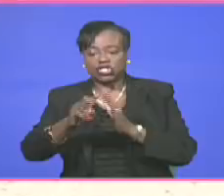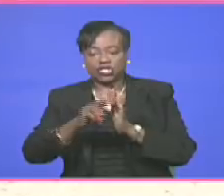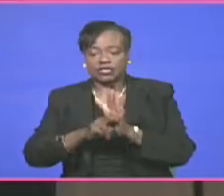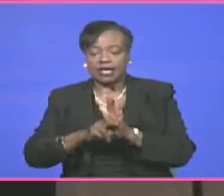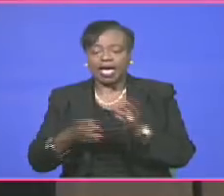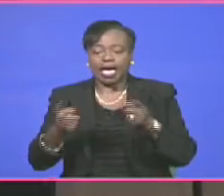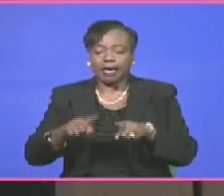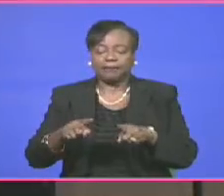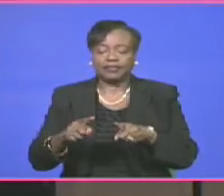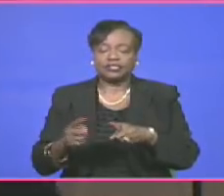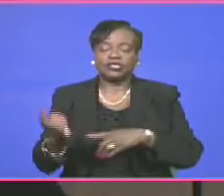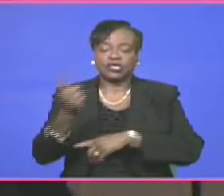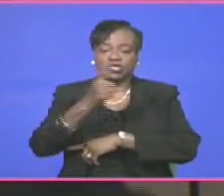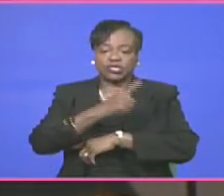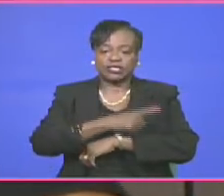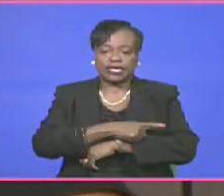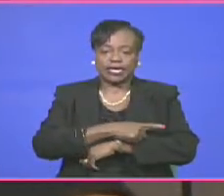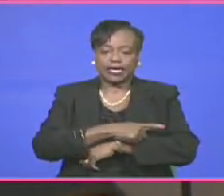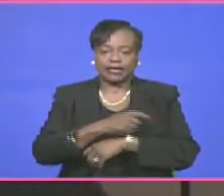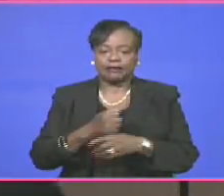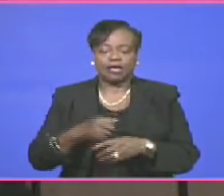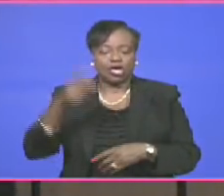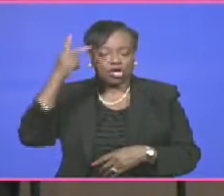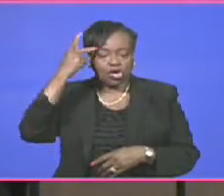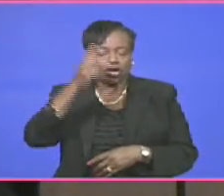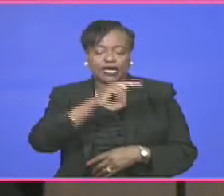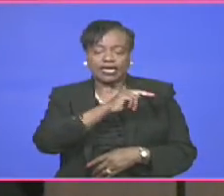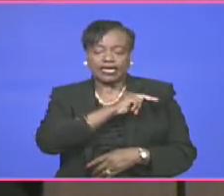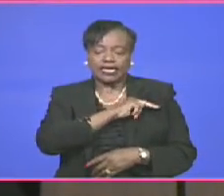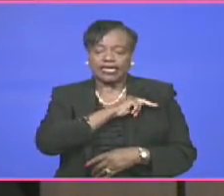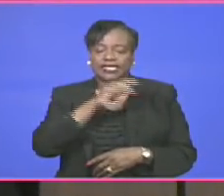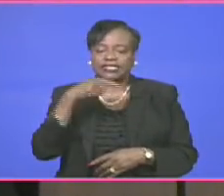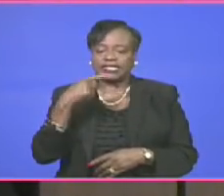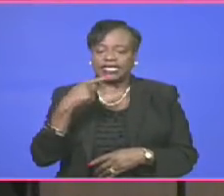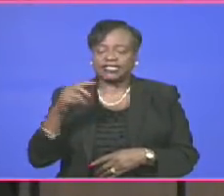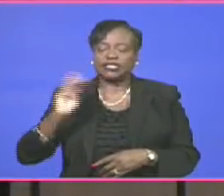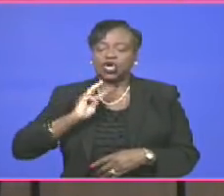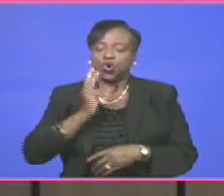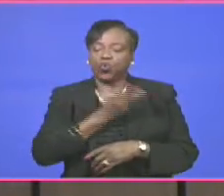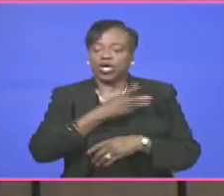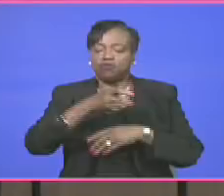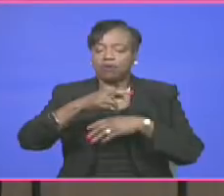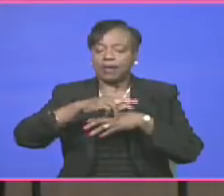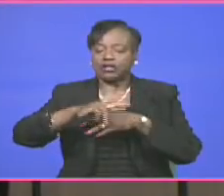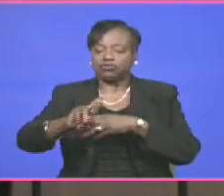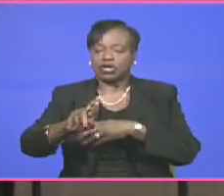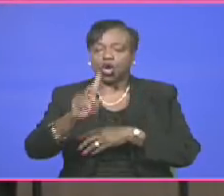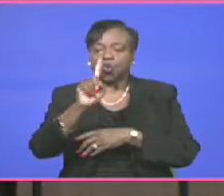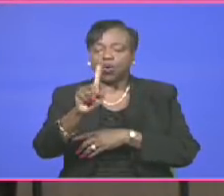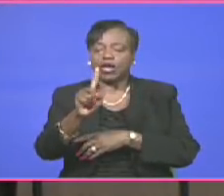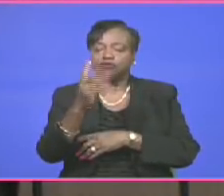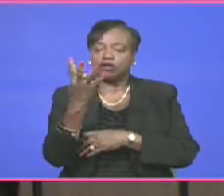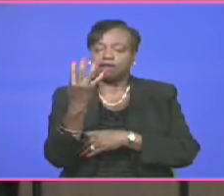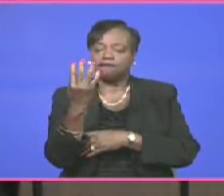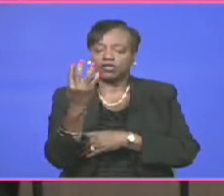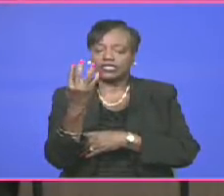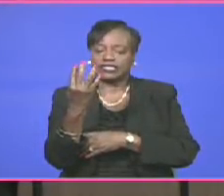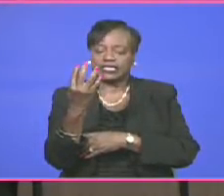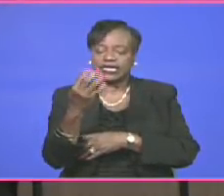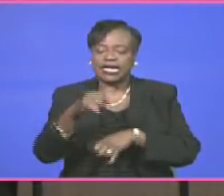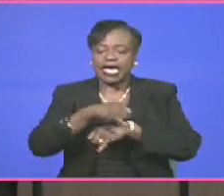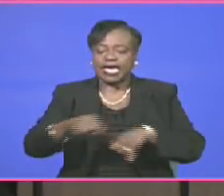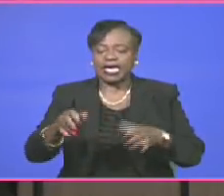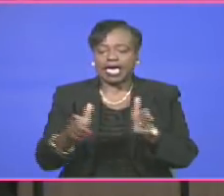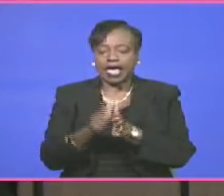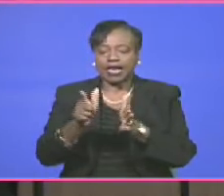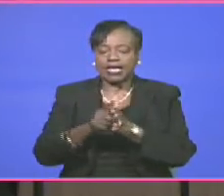enforcement unit with the Immigration Department, Kirkland Neely. We repatriated some 114 illegal